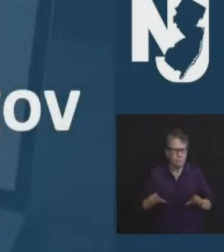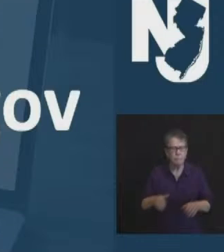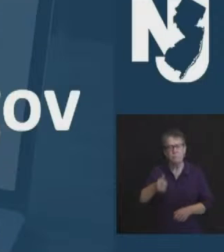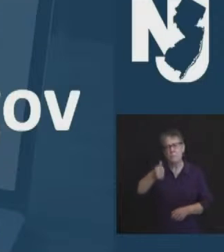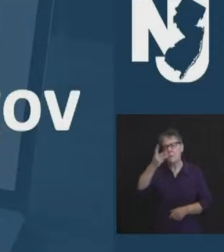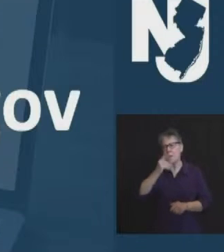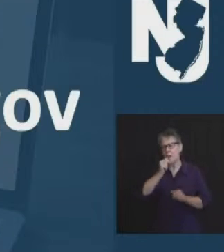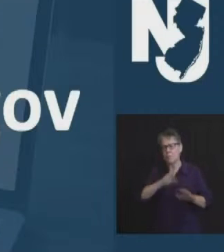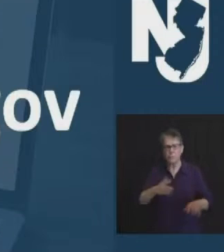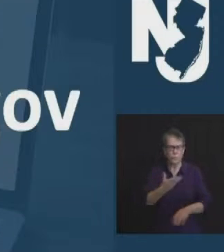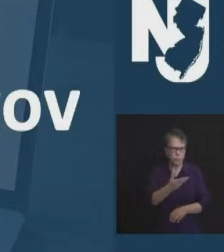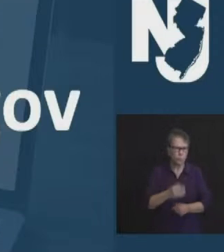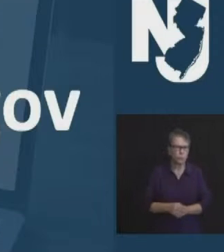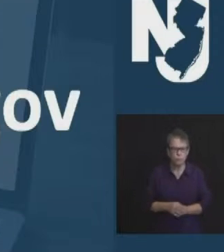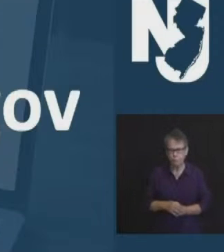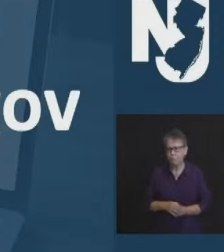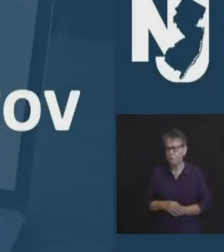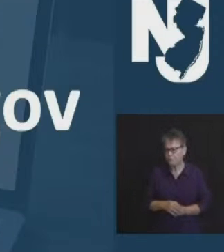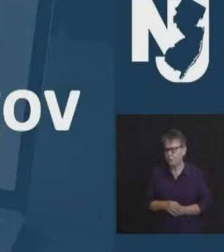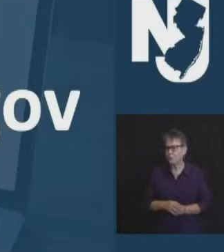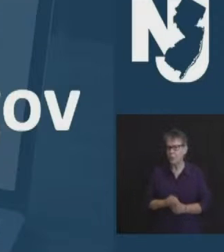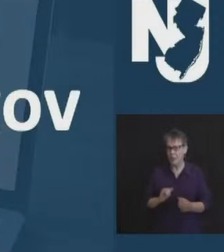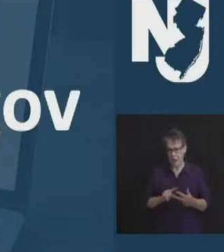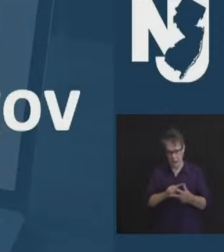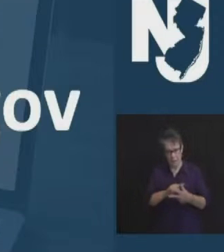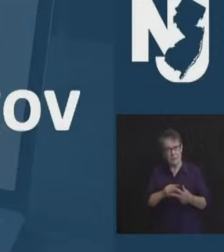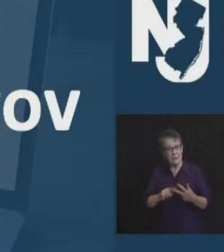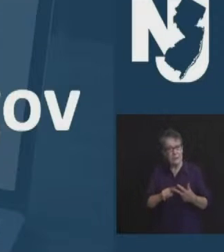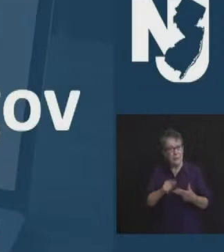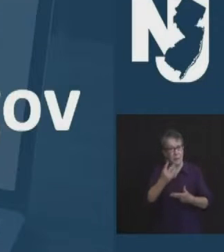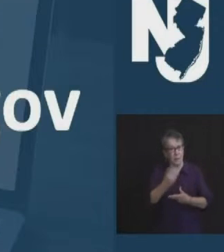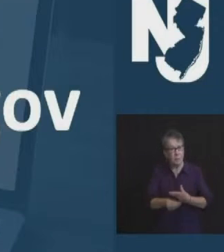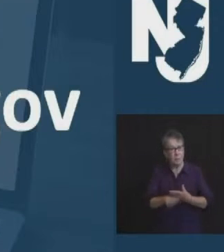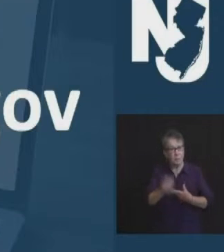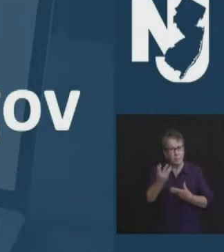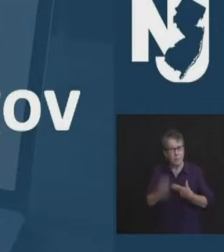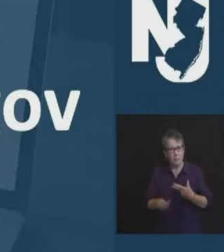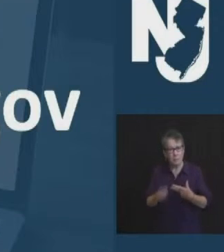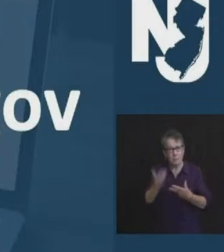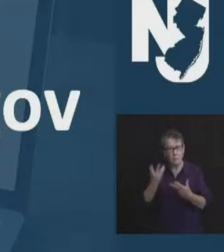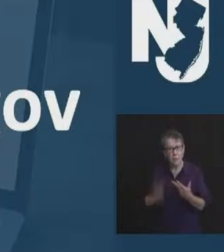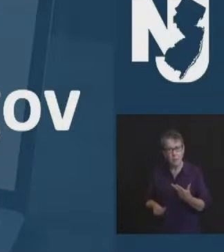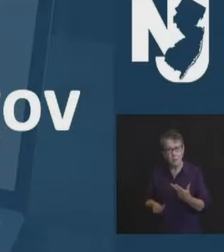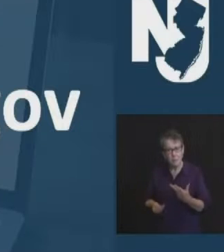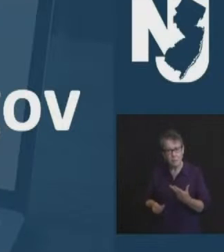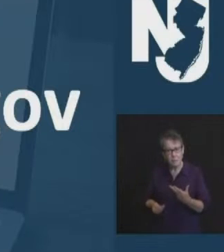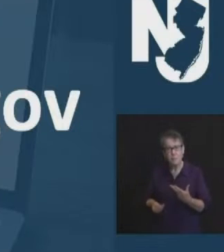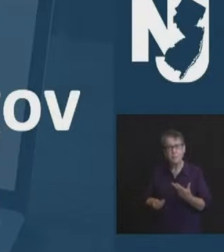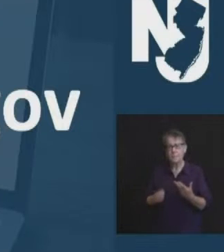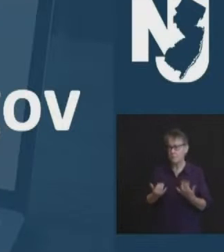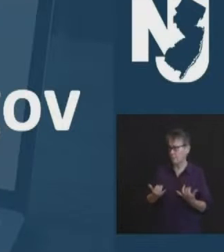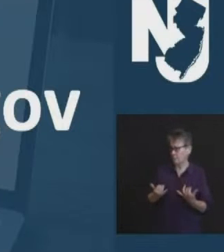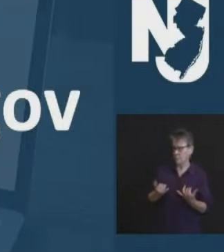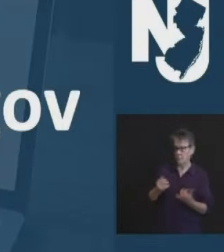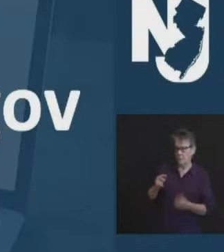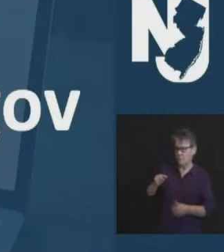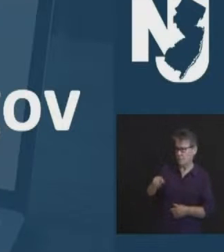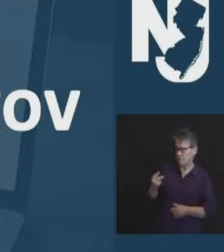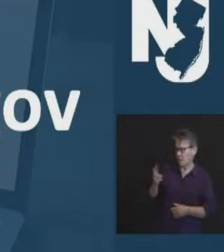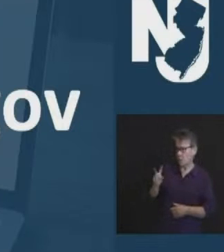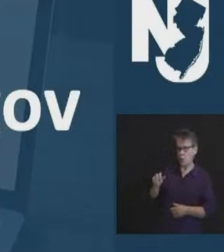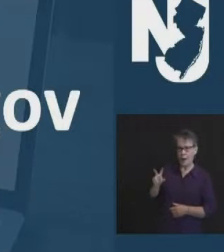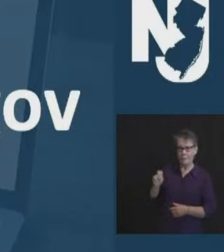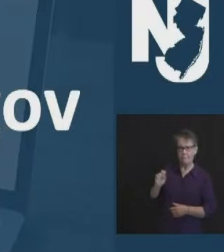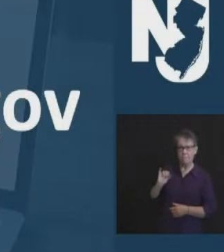all lost to this second brutal wave of COVID-19. For them and for the families they leave behind, we must find it within